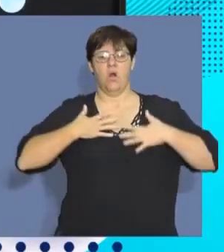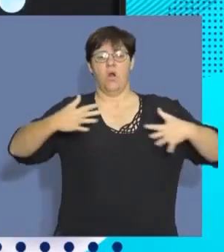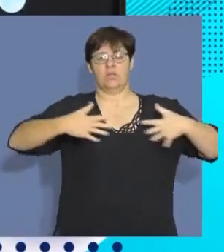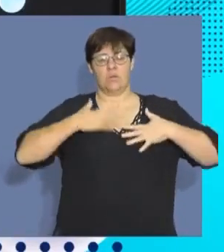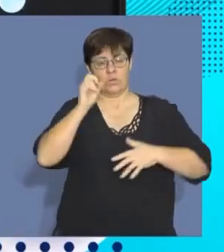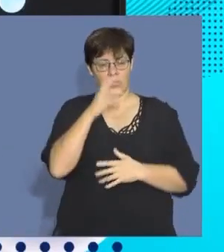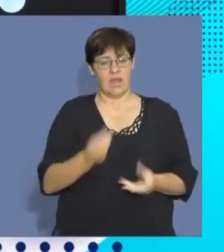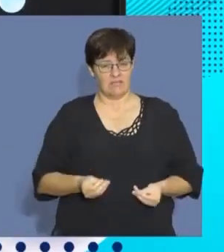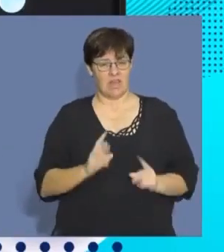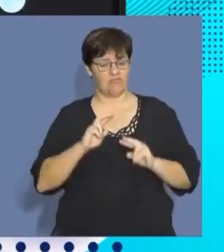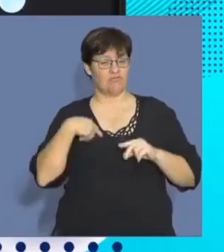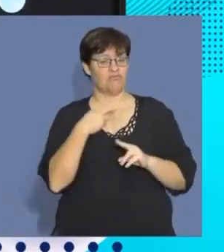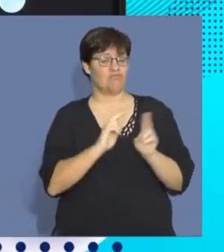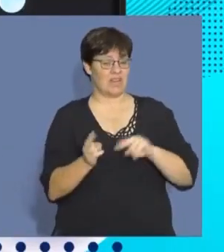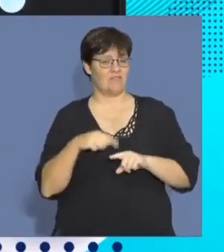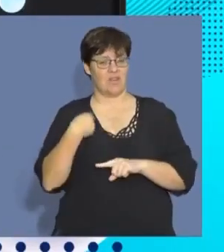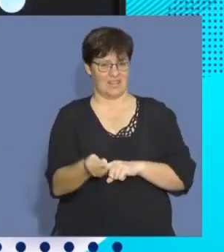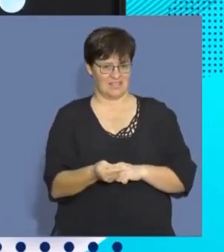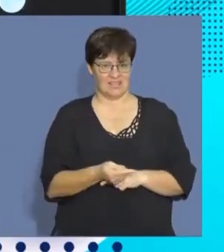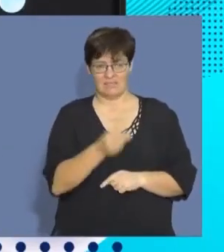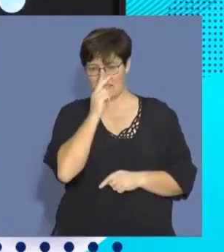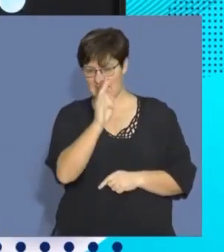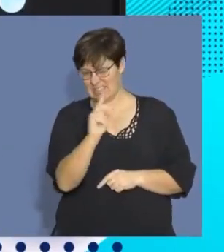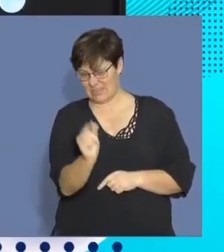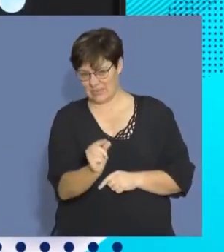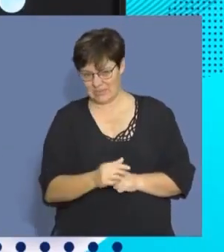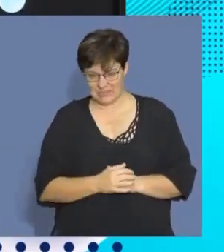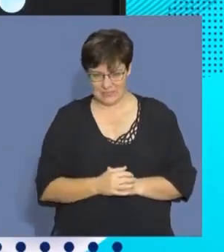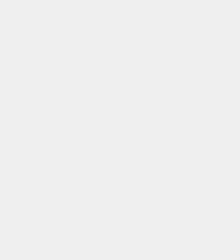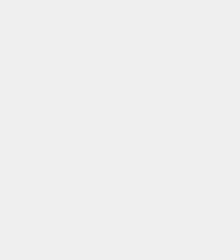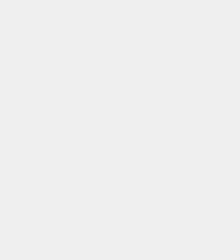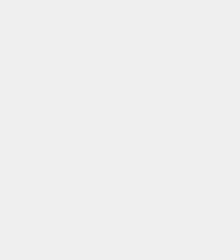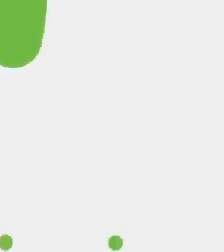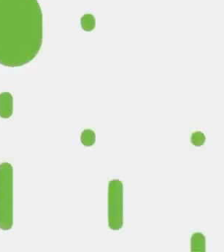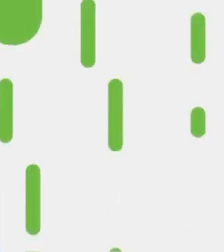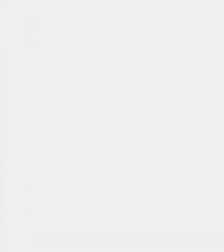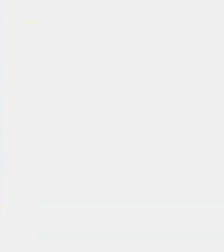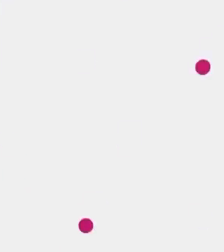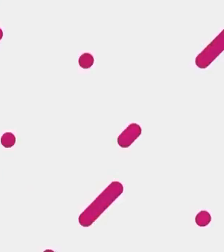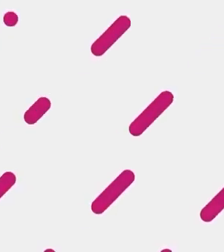muscles, and get ready for the next bit of the lesson. Short break and I'll see you now.